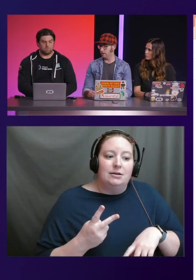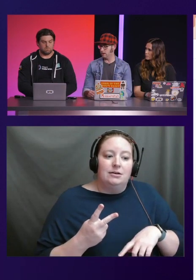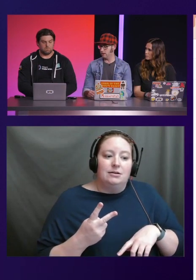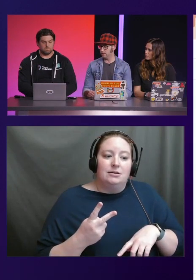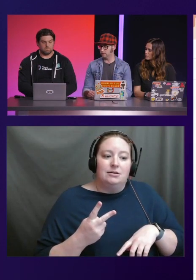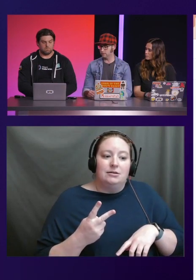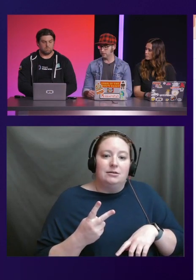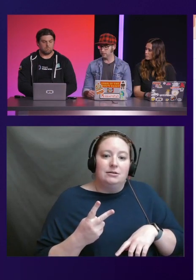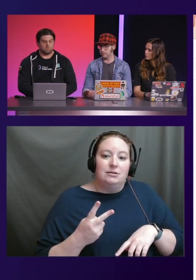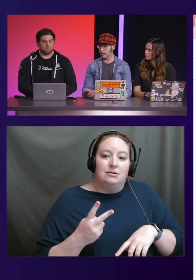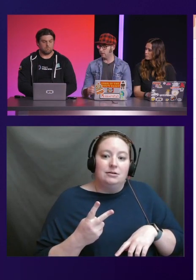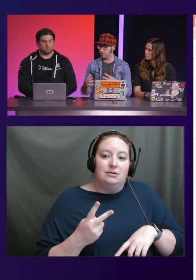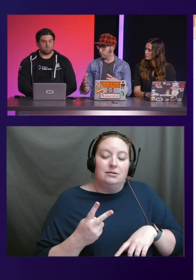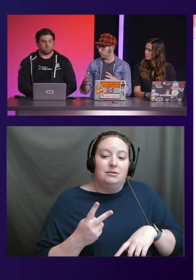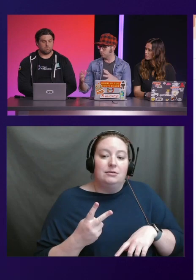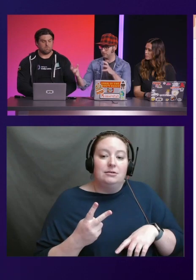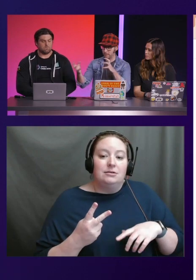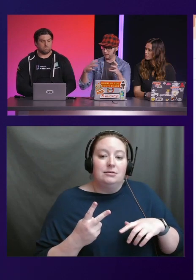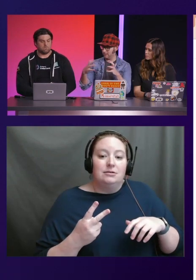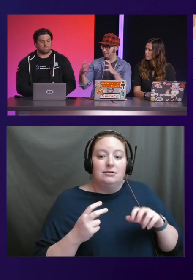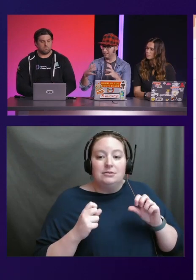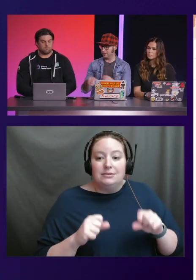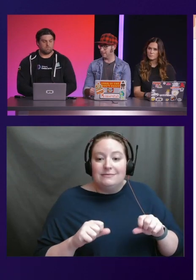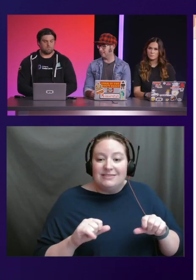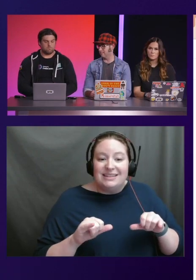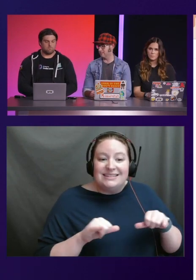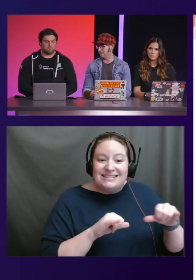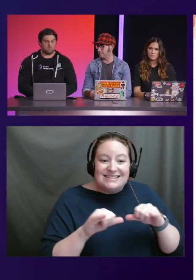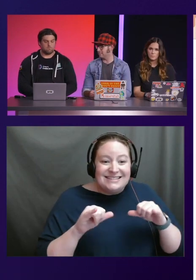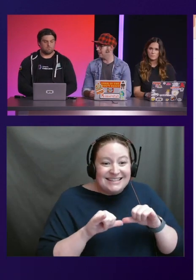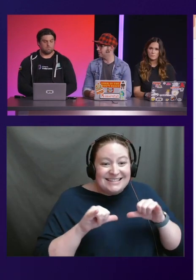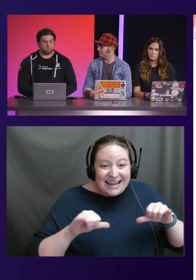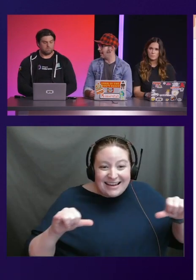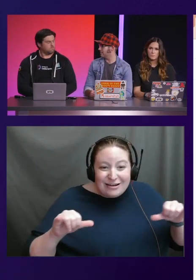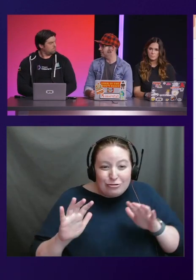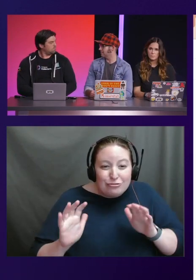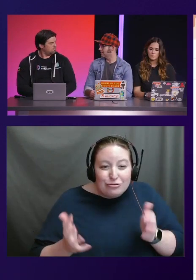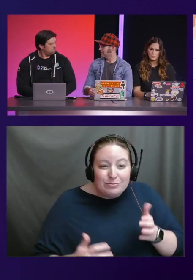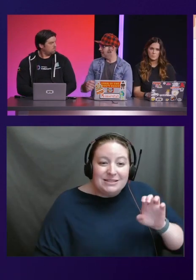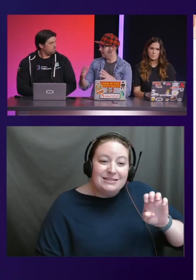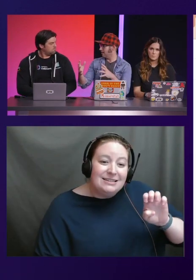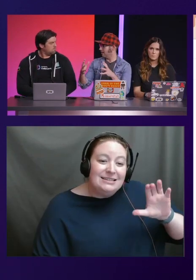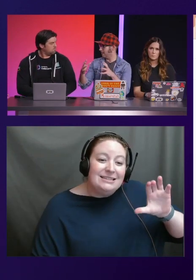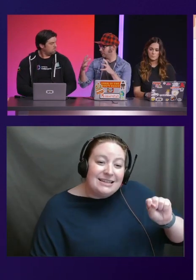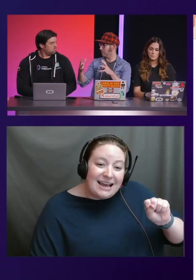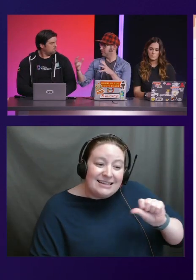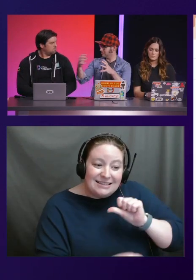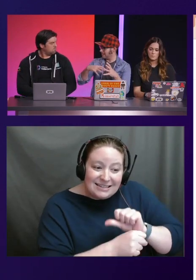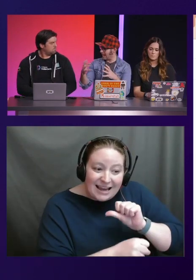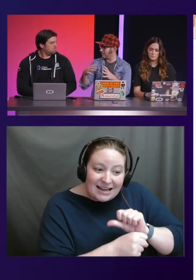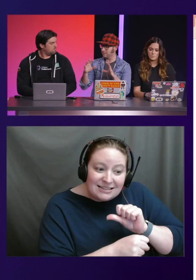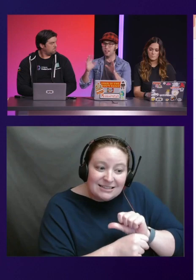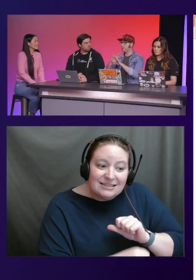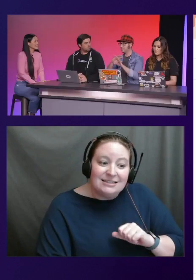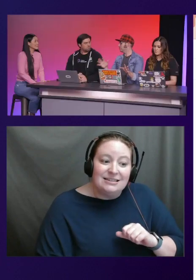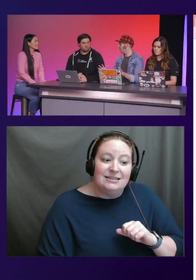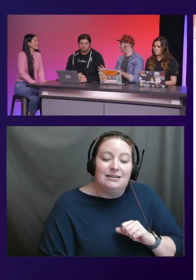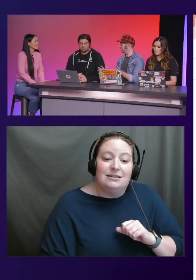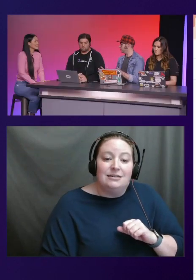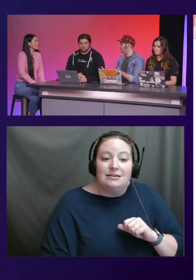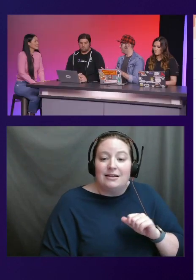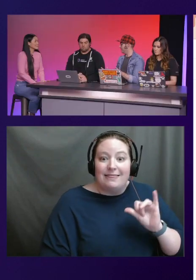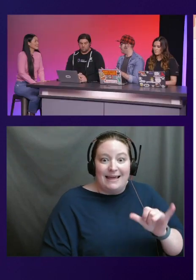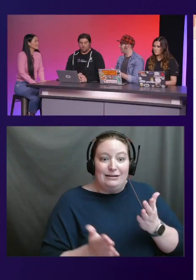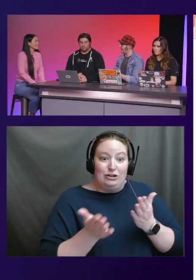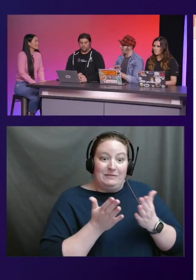of the scale groups that get the ECS tasks and services added. Like, there's a lot